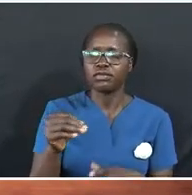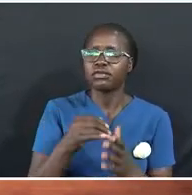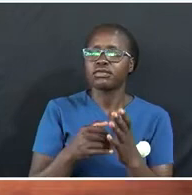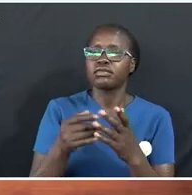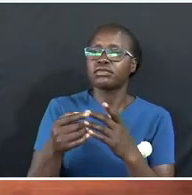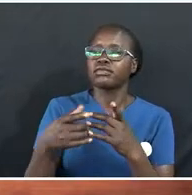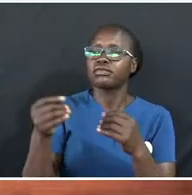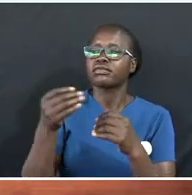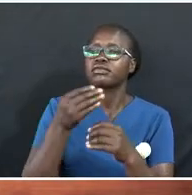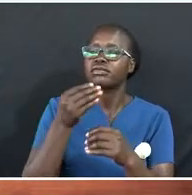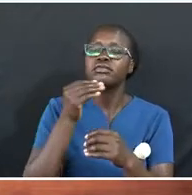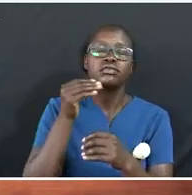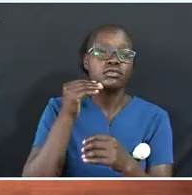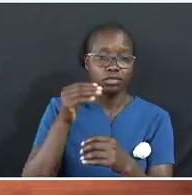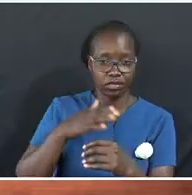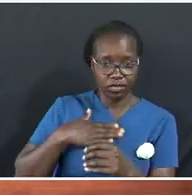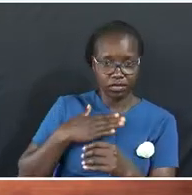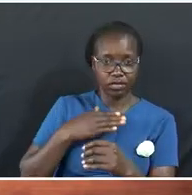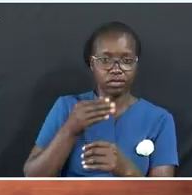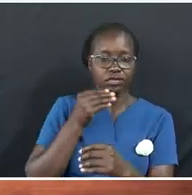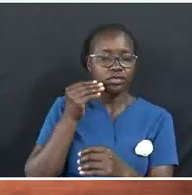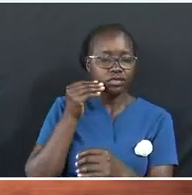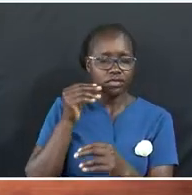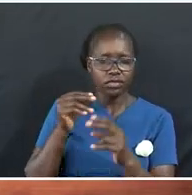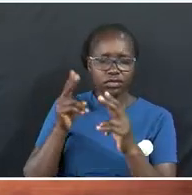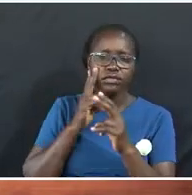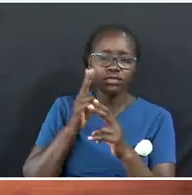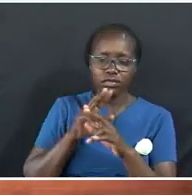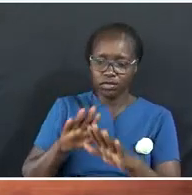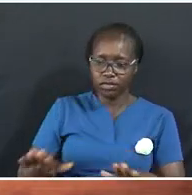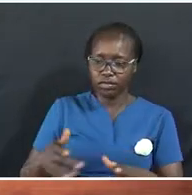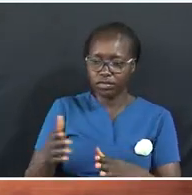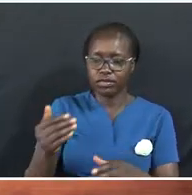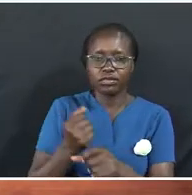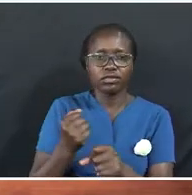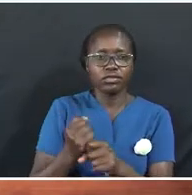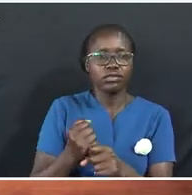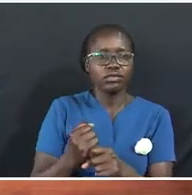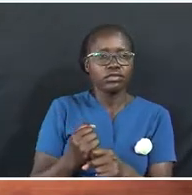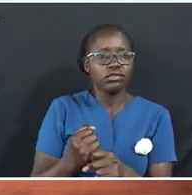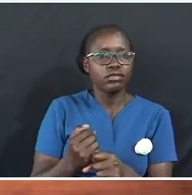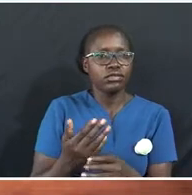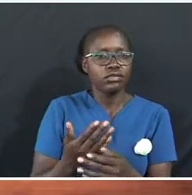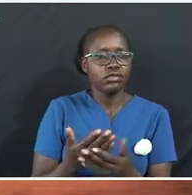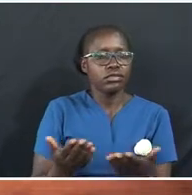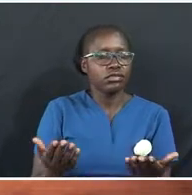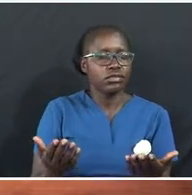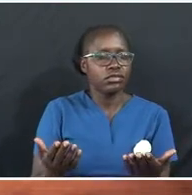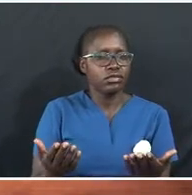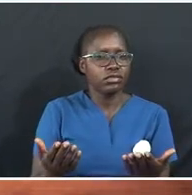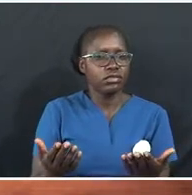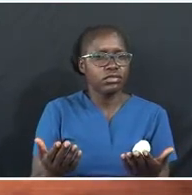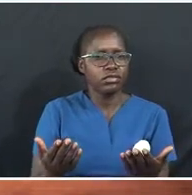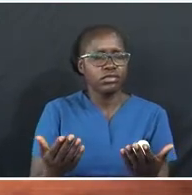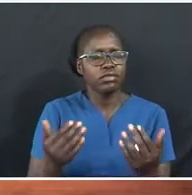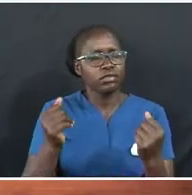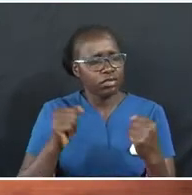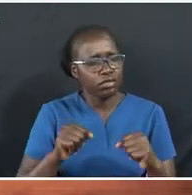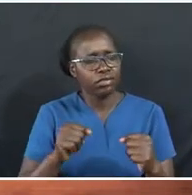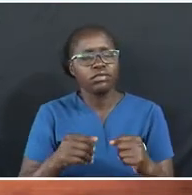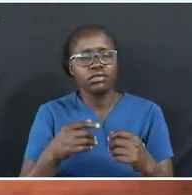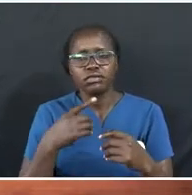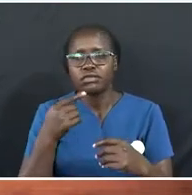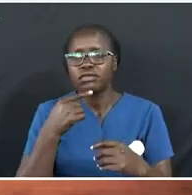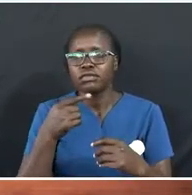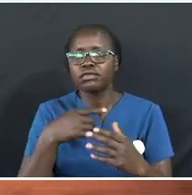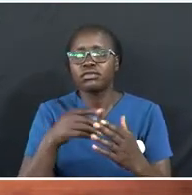you into my vineyard and work. And he says, he does not even negotiate what's the price or what's the payment. He says,